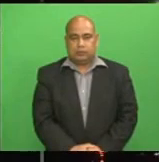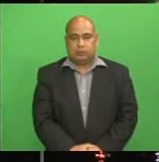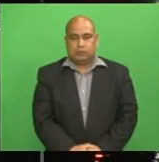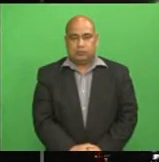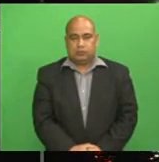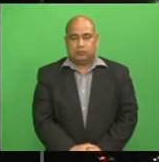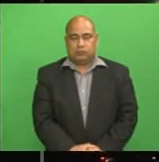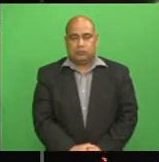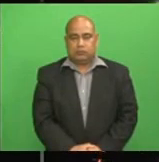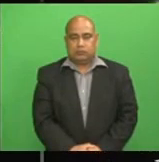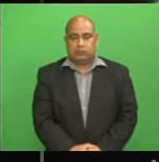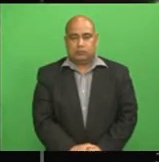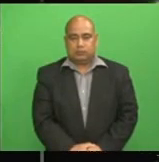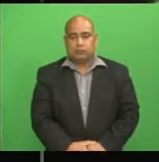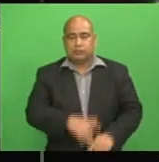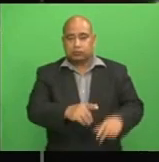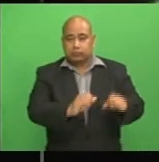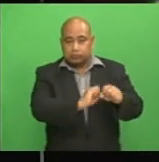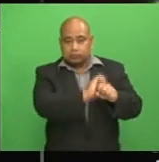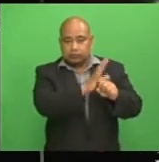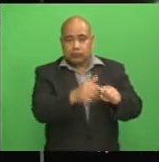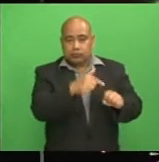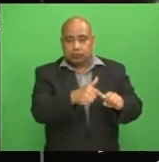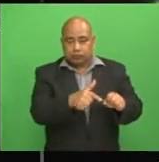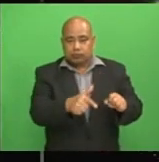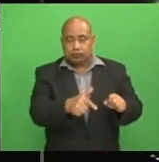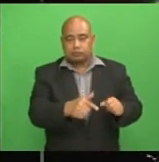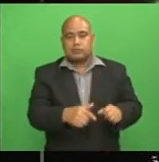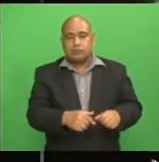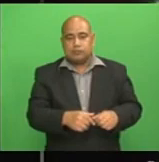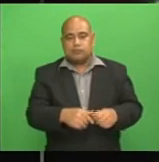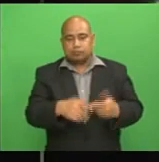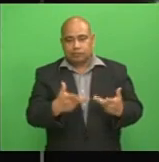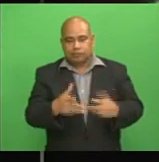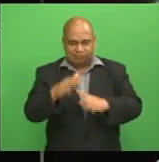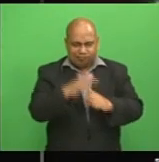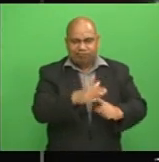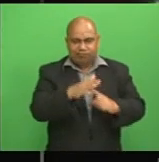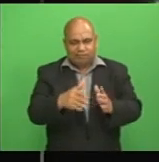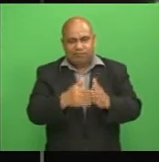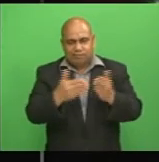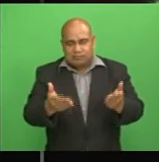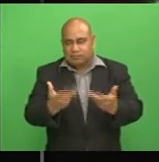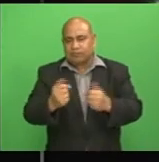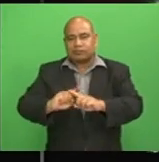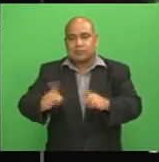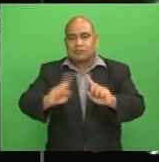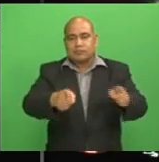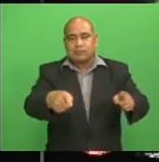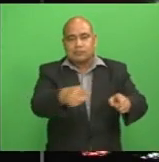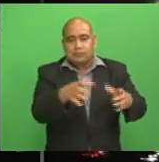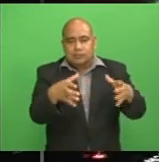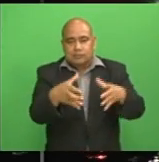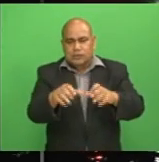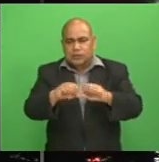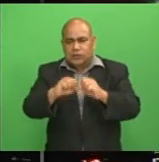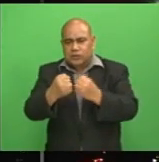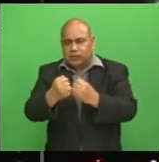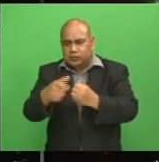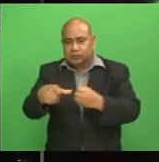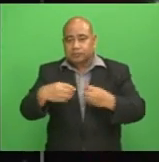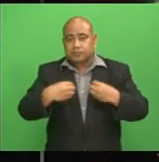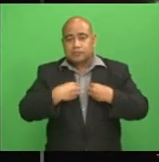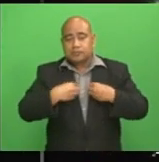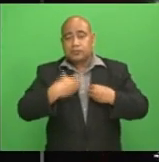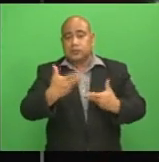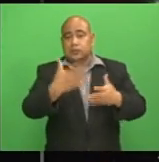While the coronavirus has gripped a number of sectors, it's had little impact on the dairy industry. The Fiji Cooperative Dairy Company